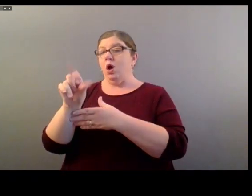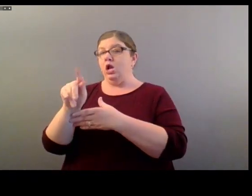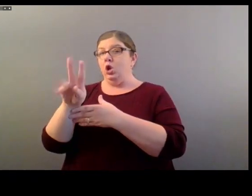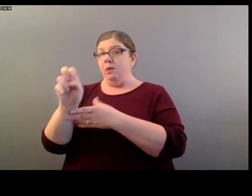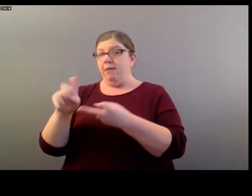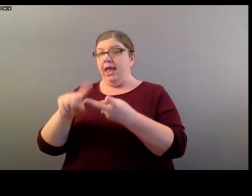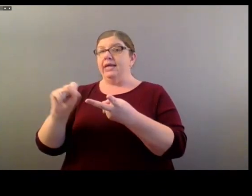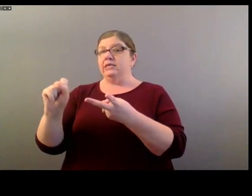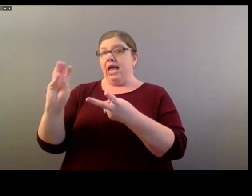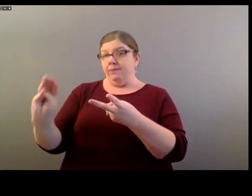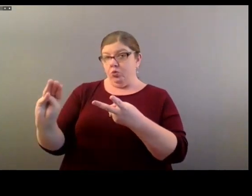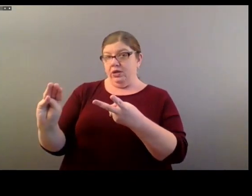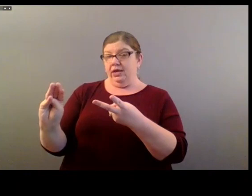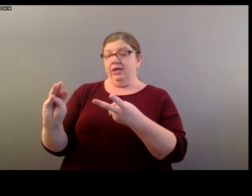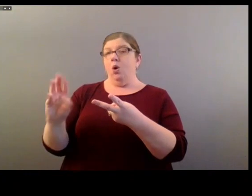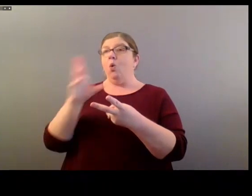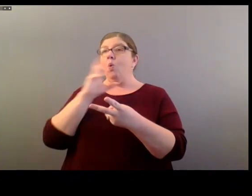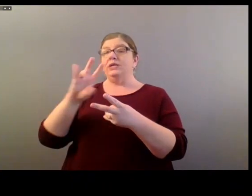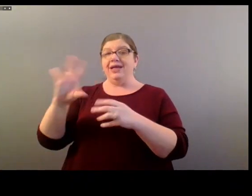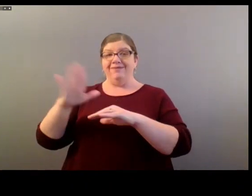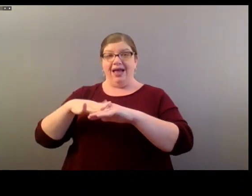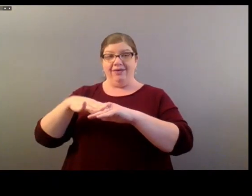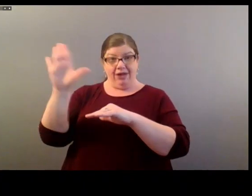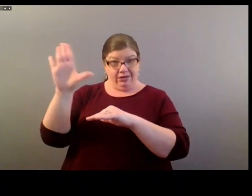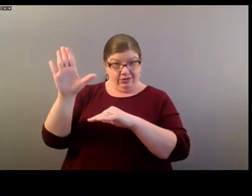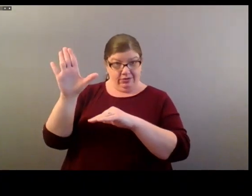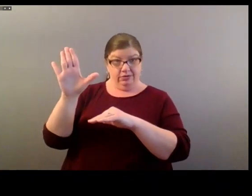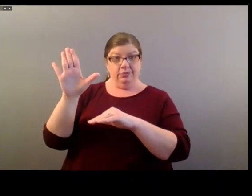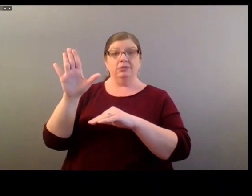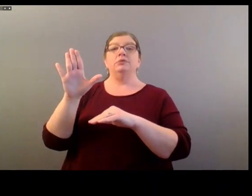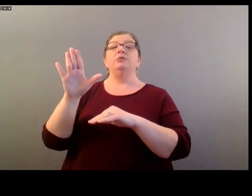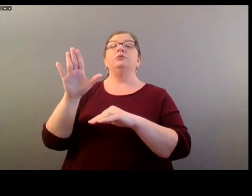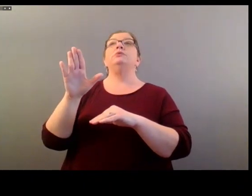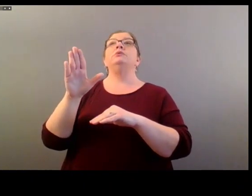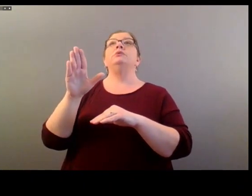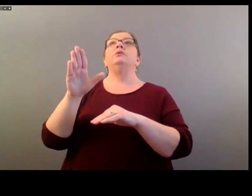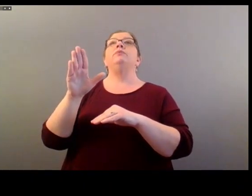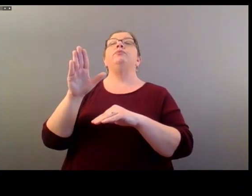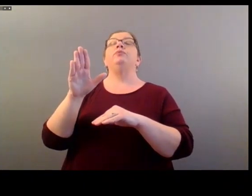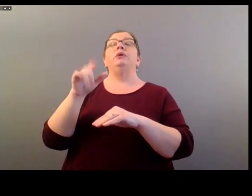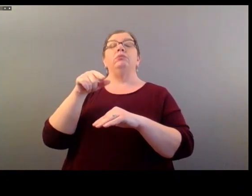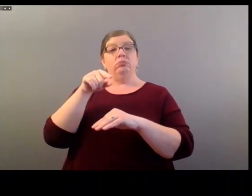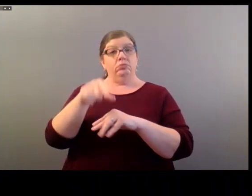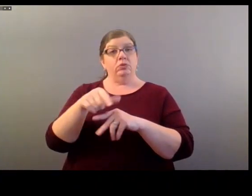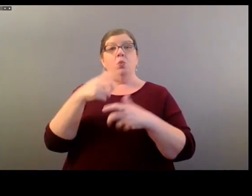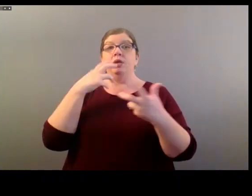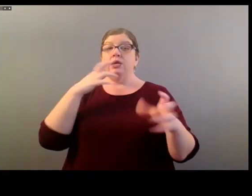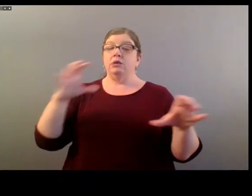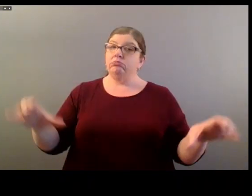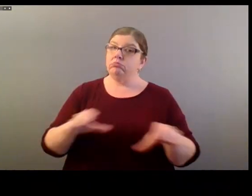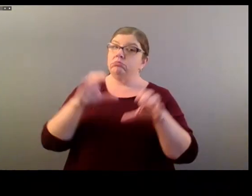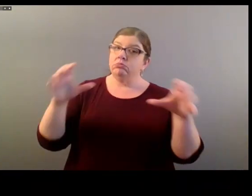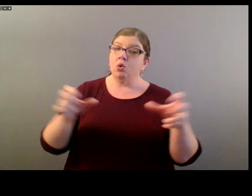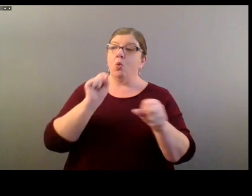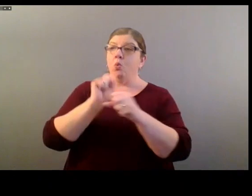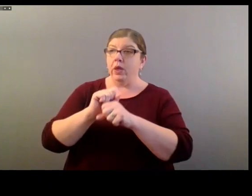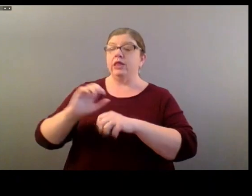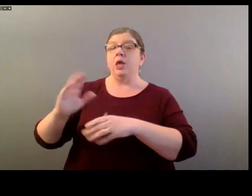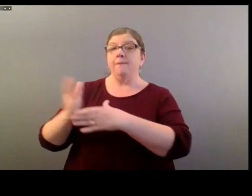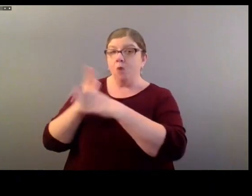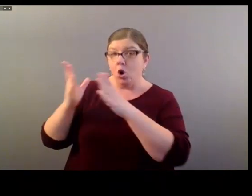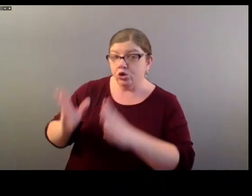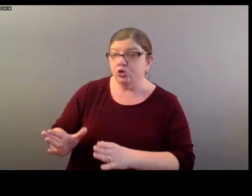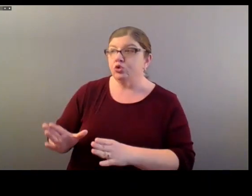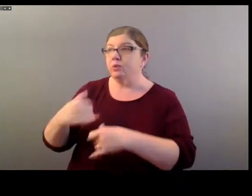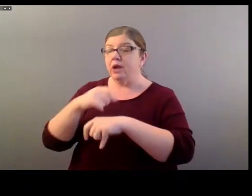Maria 75 plus, and we did heavy lifting with our community partners to ensure